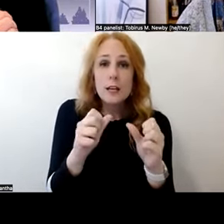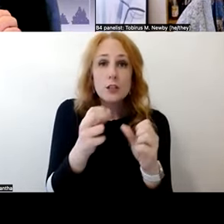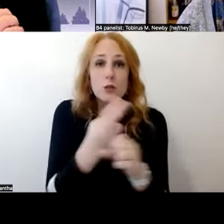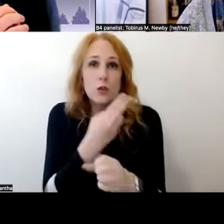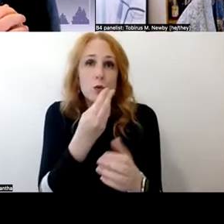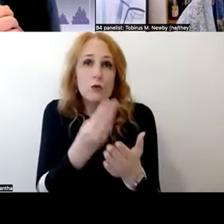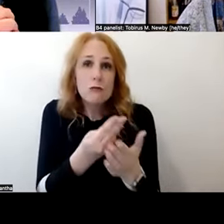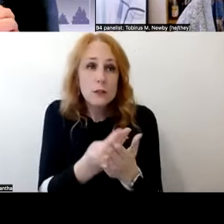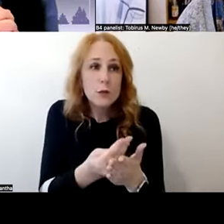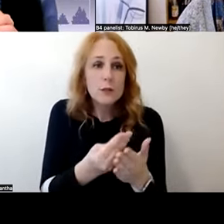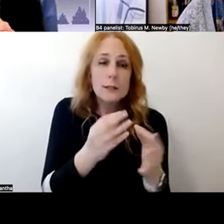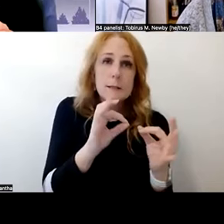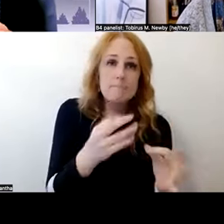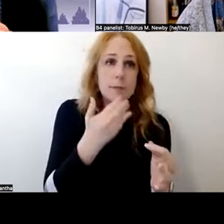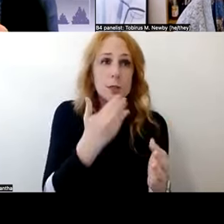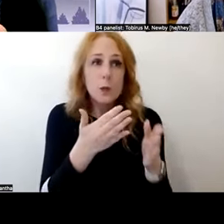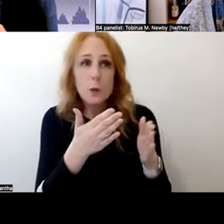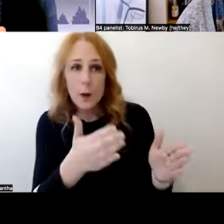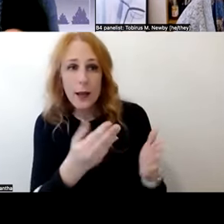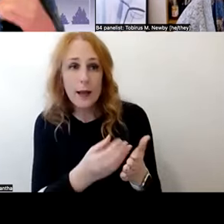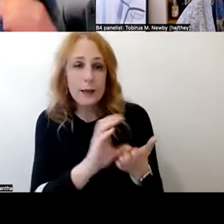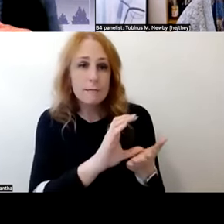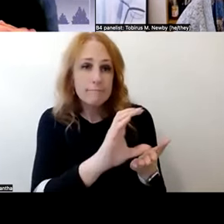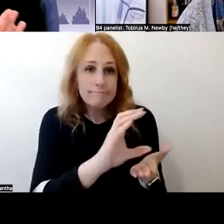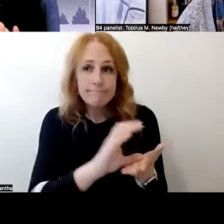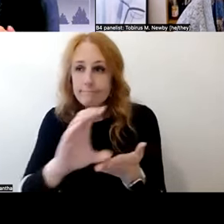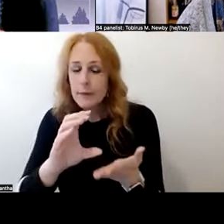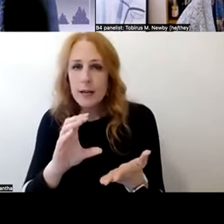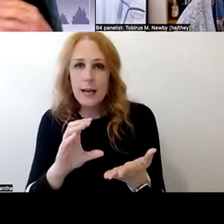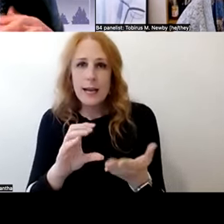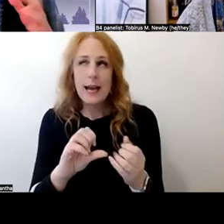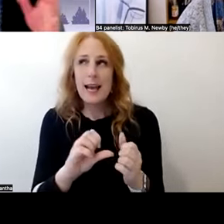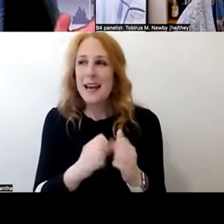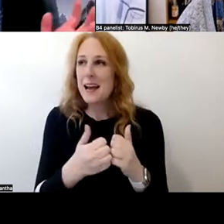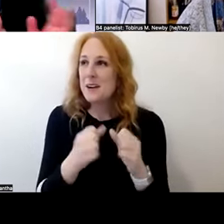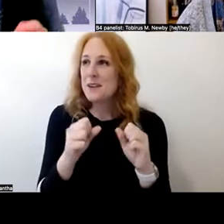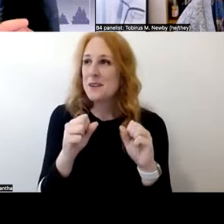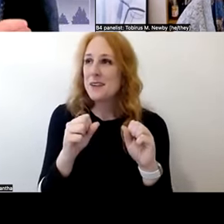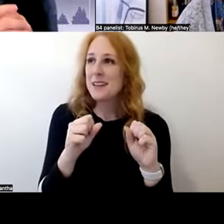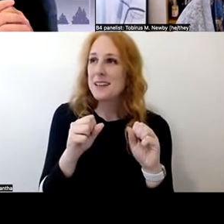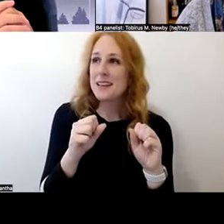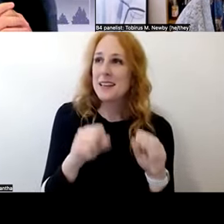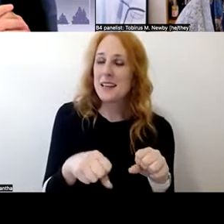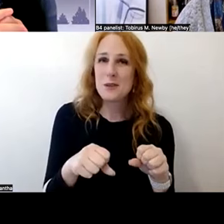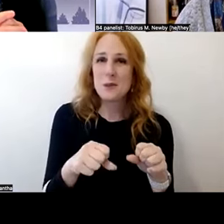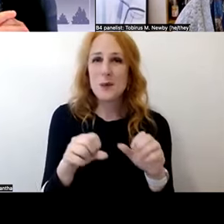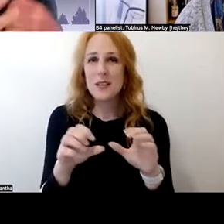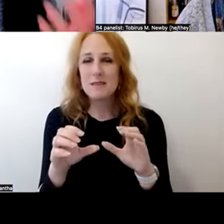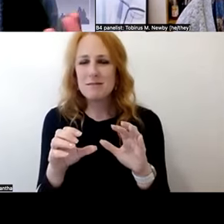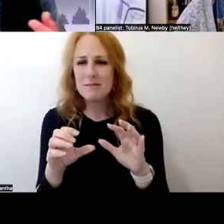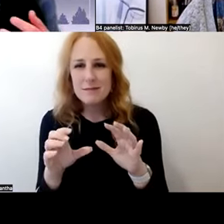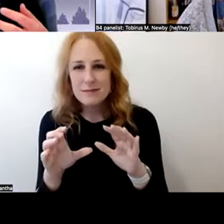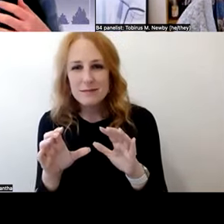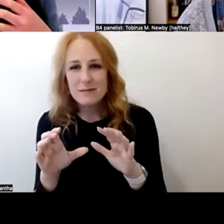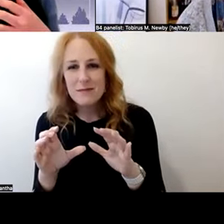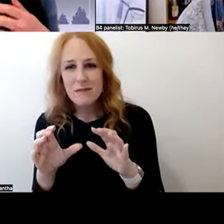resources and how can we like get bang for our buck kind of idea and do that